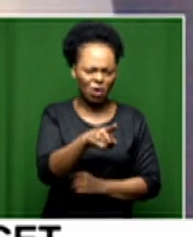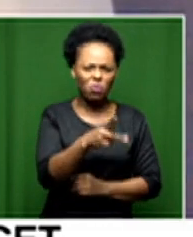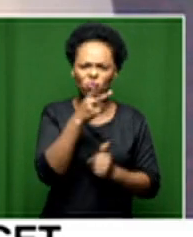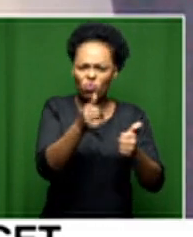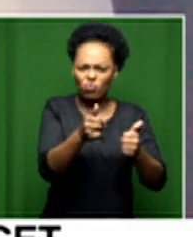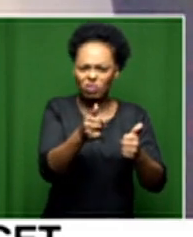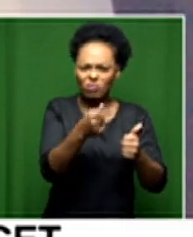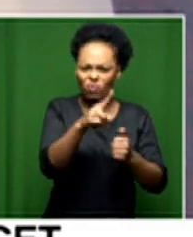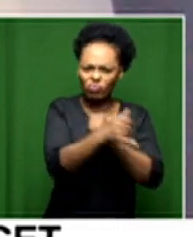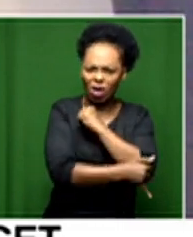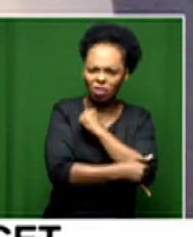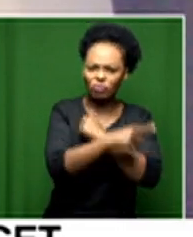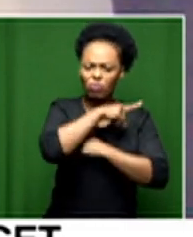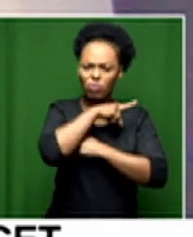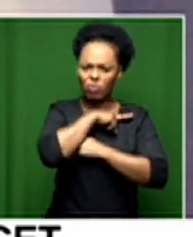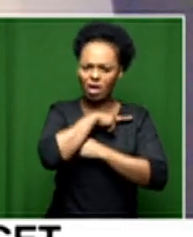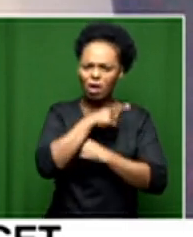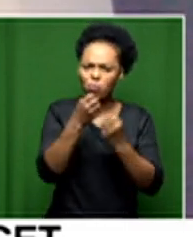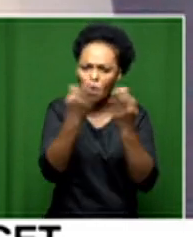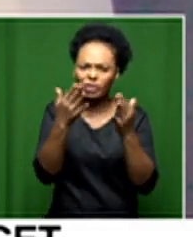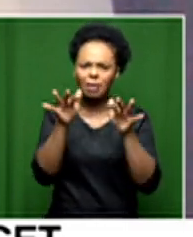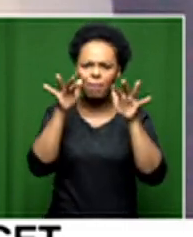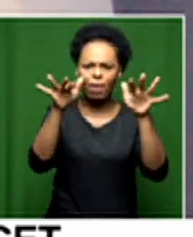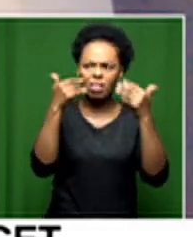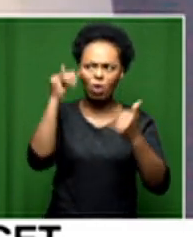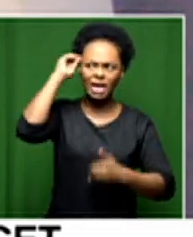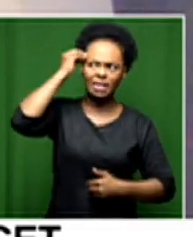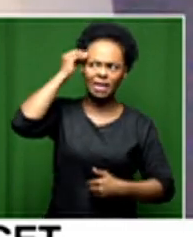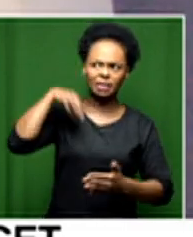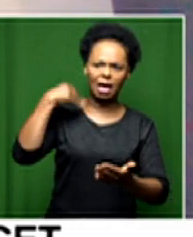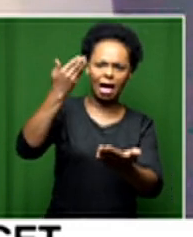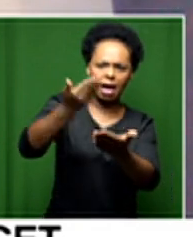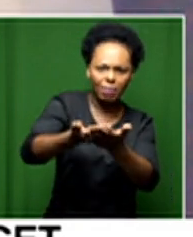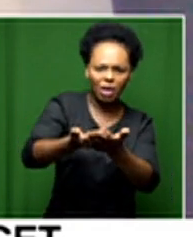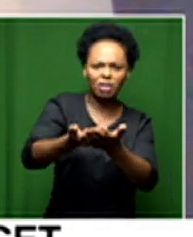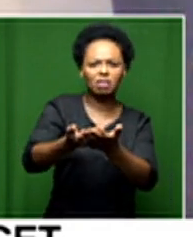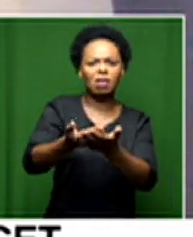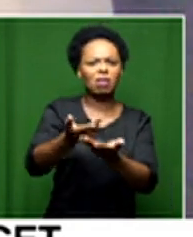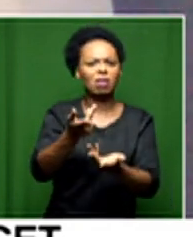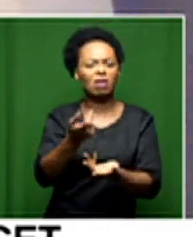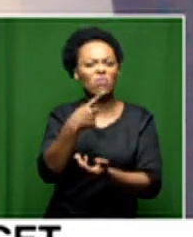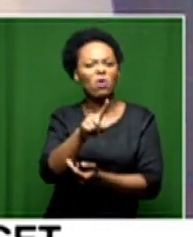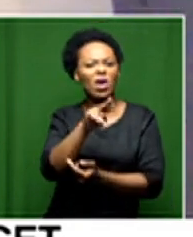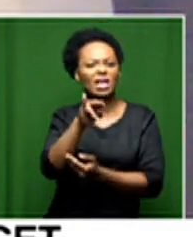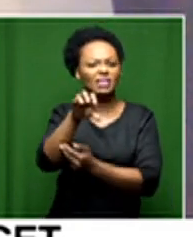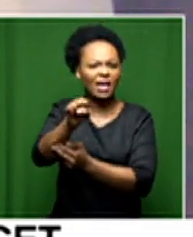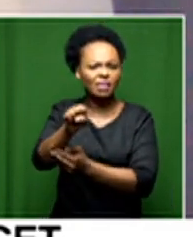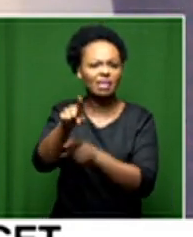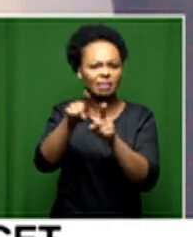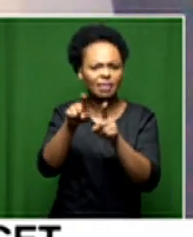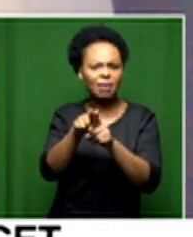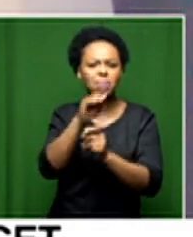also shows that a lot more people now are interested in obtaining higher